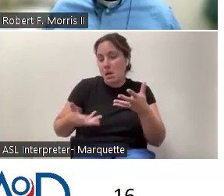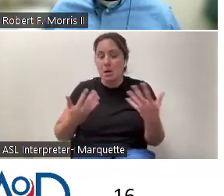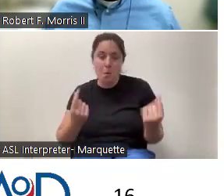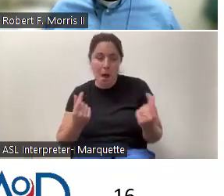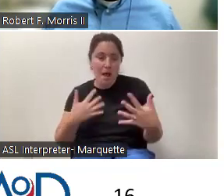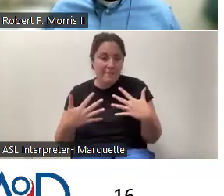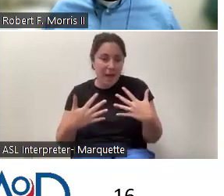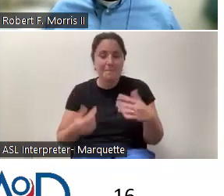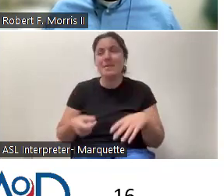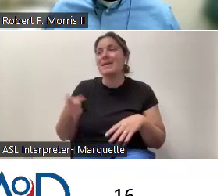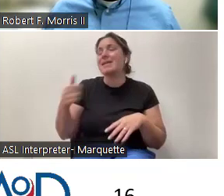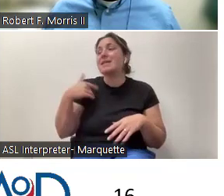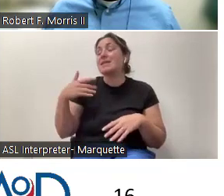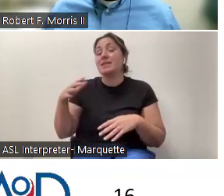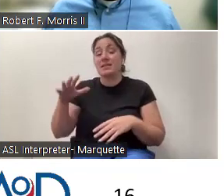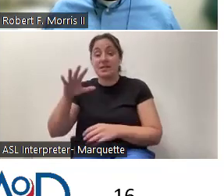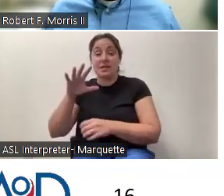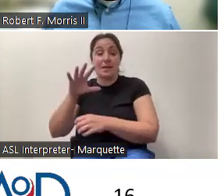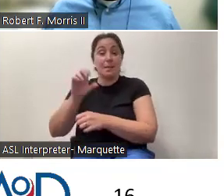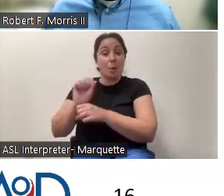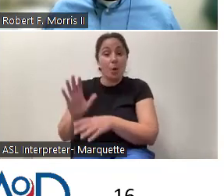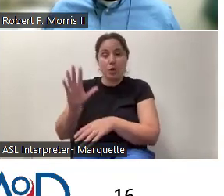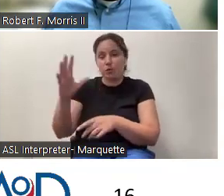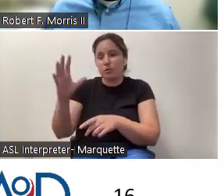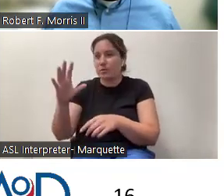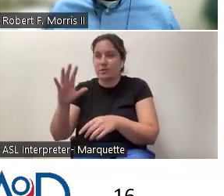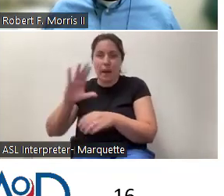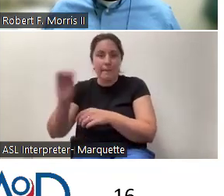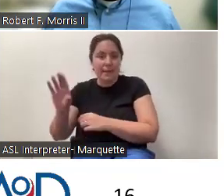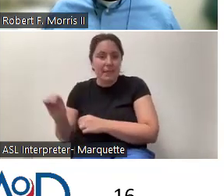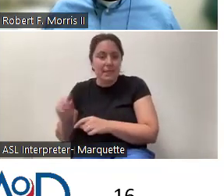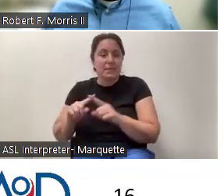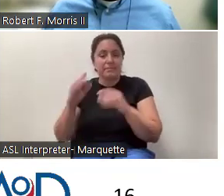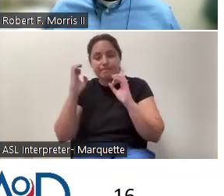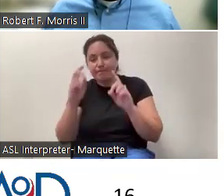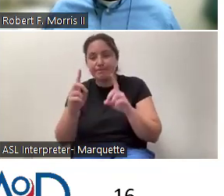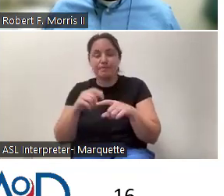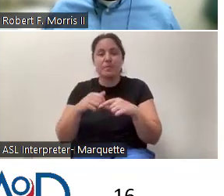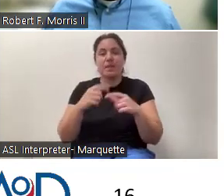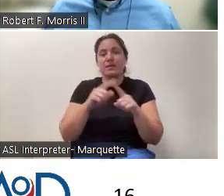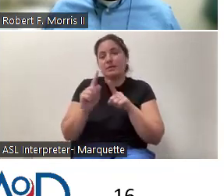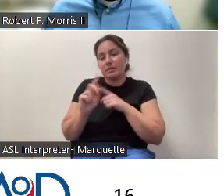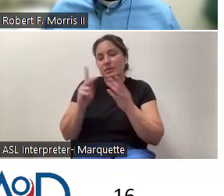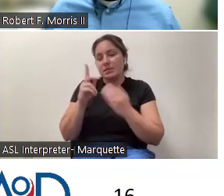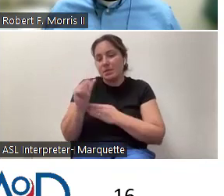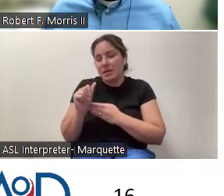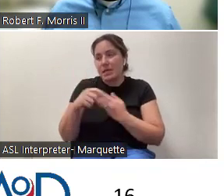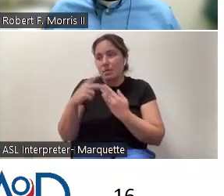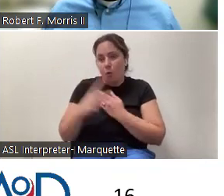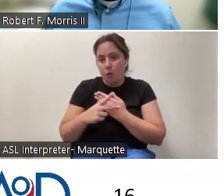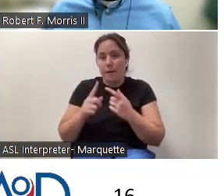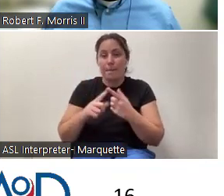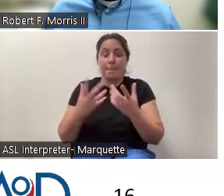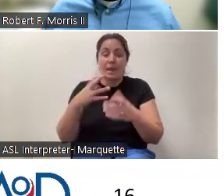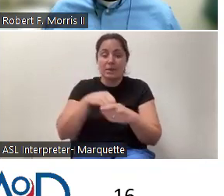local employers and agencies providing education and an overview of disability programs, such as